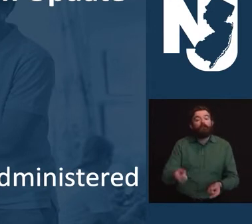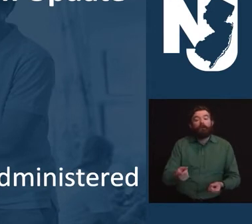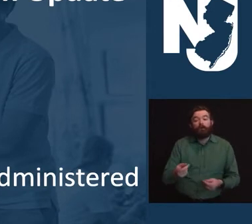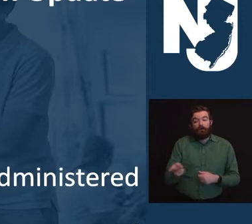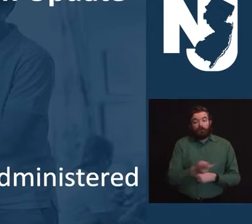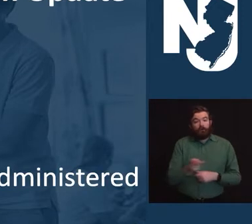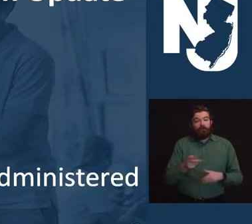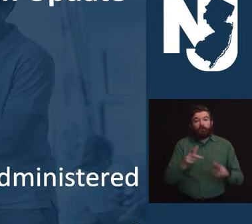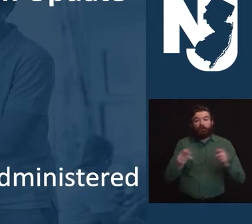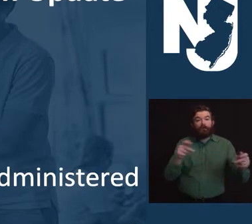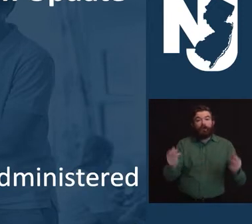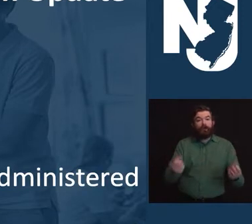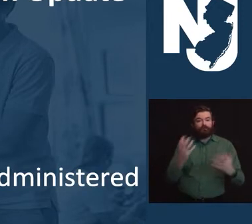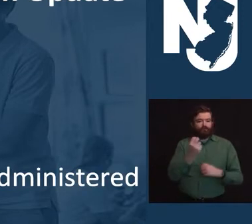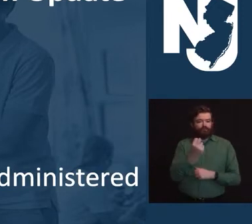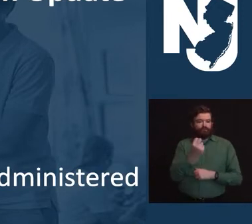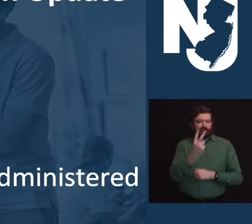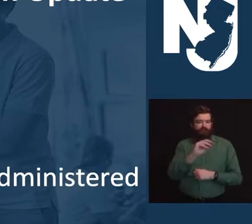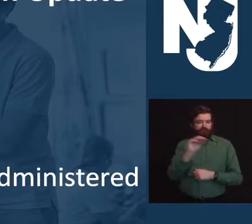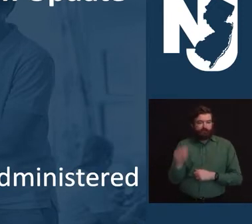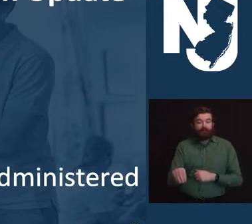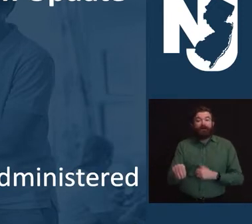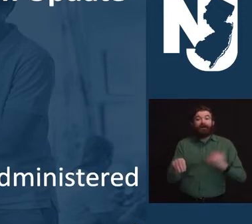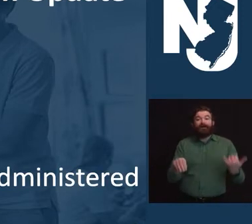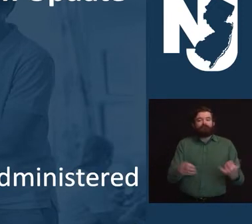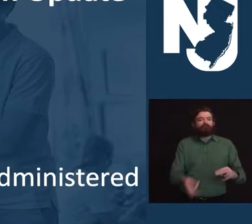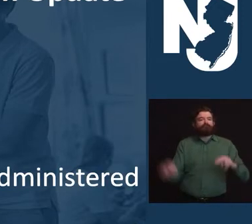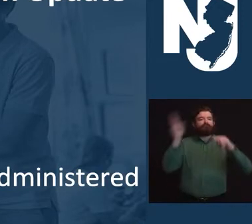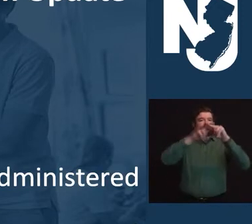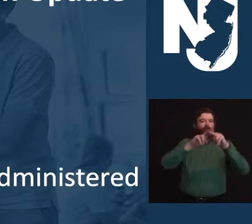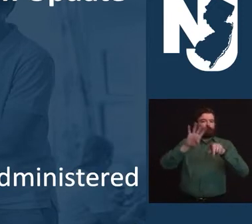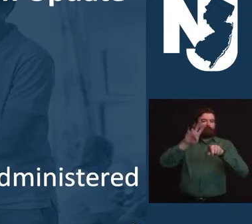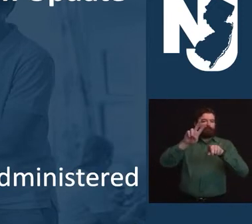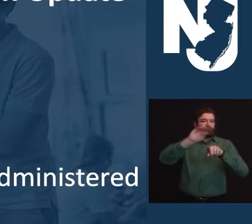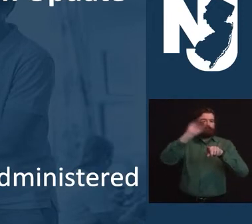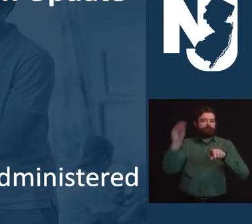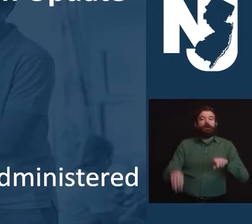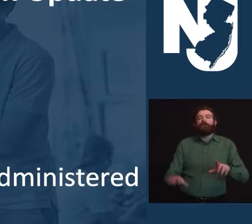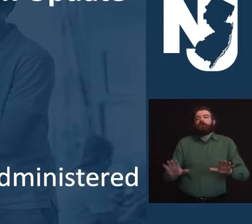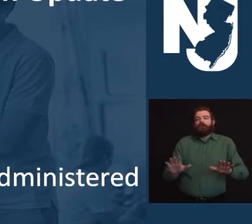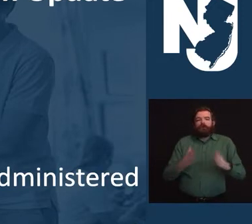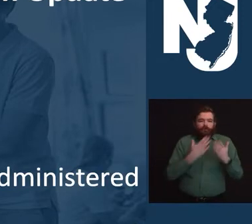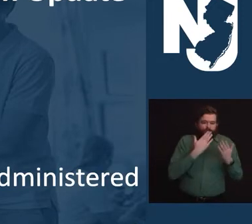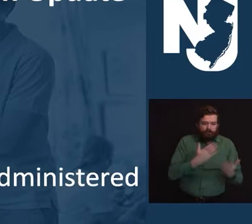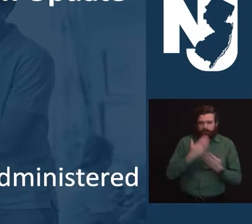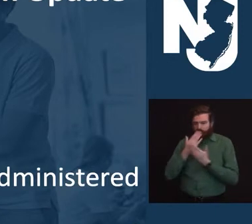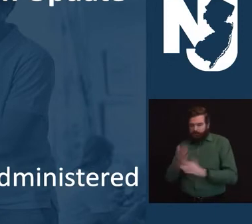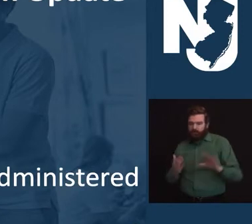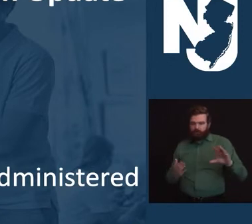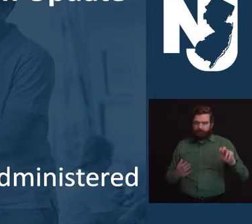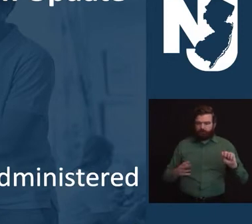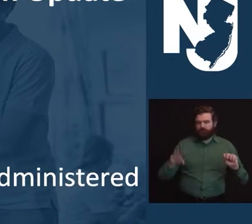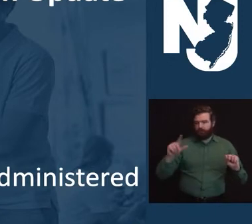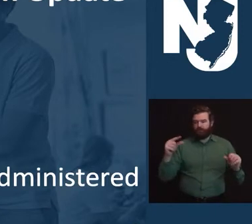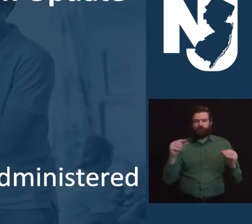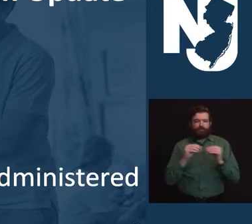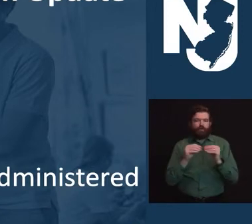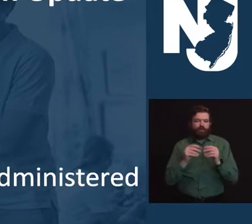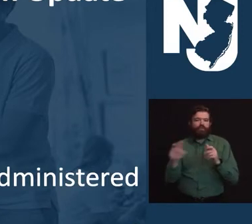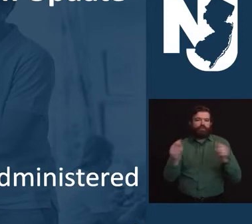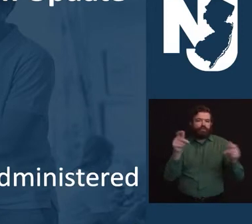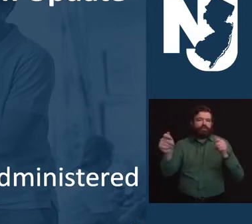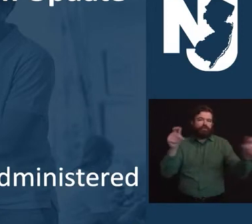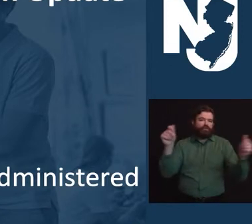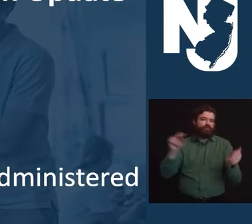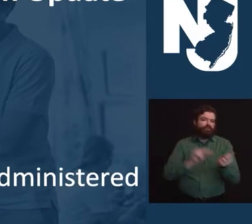So indeed, it's been a good week for both CVS and Walgreens, and we thank them for that. There's still a long way to go. The doses that we control are